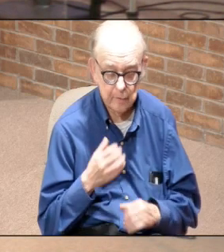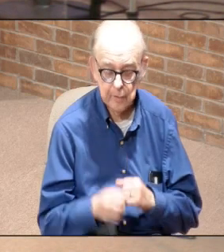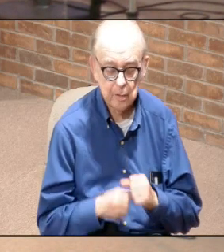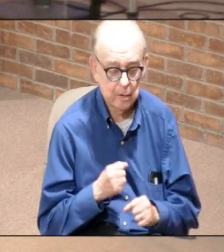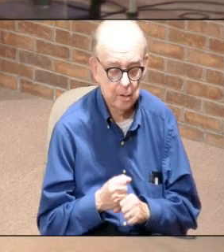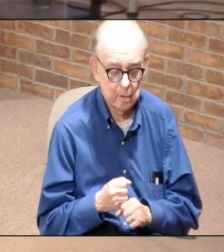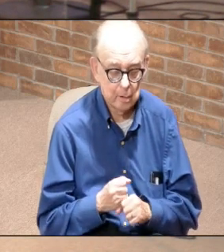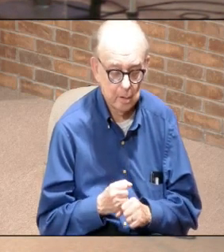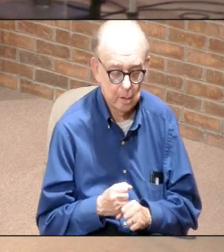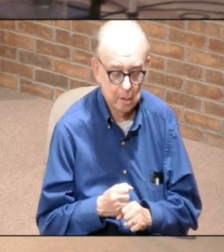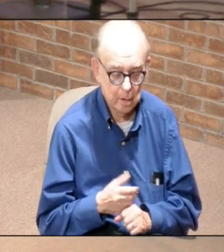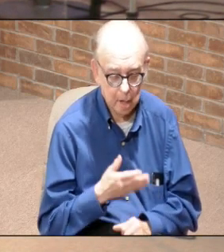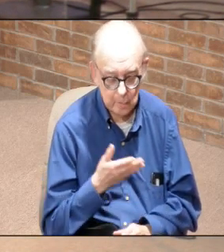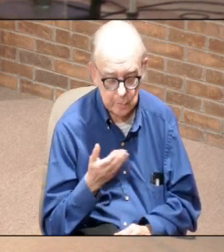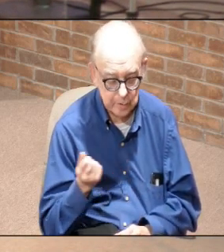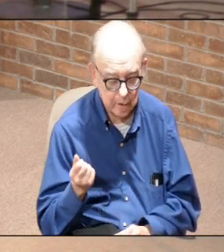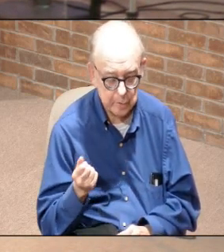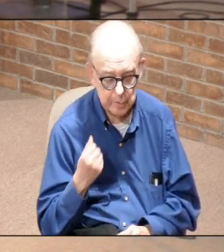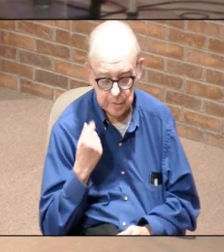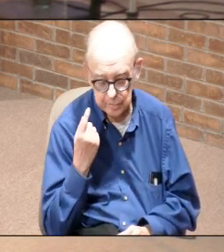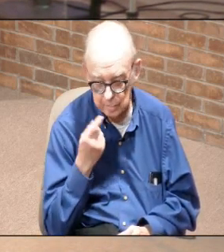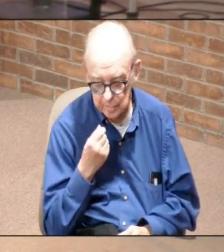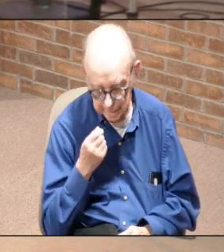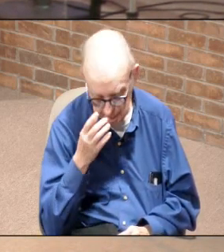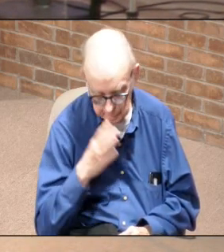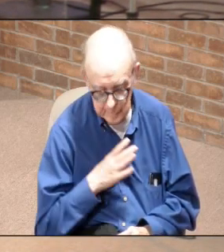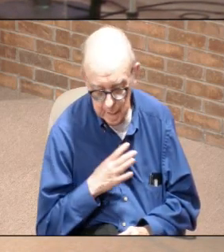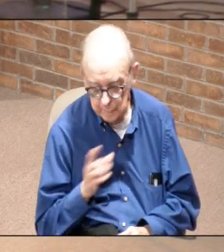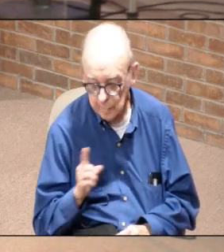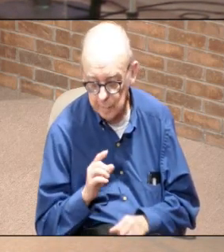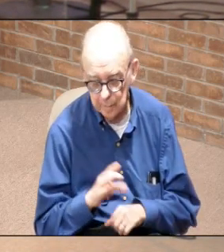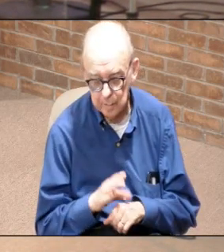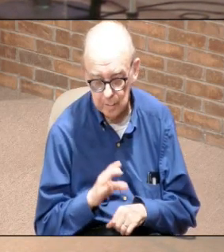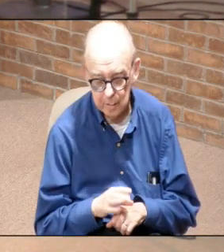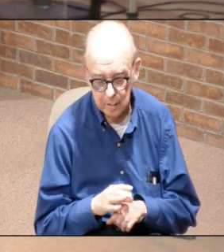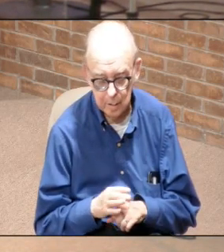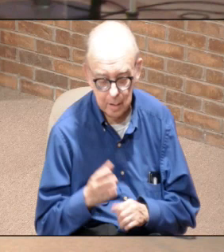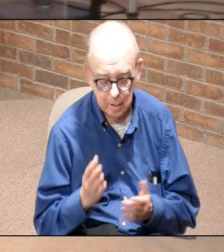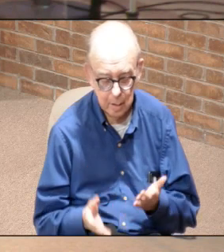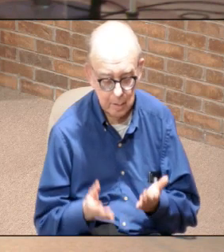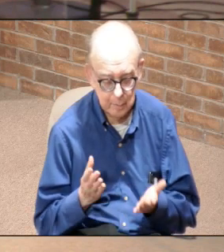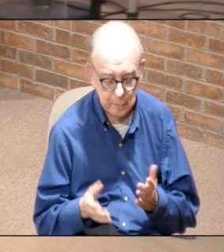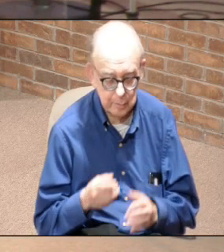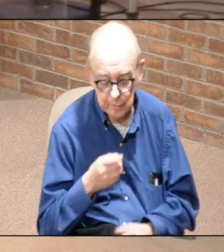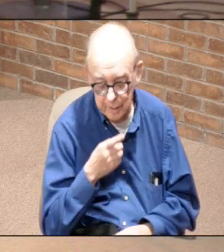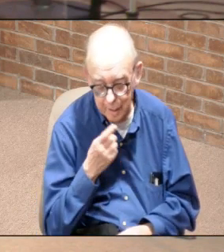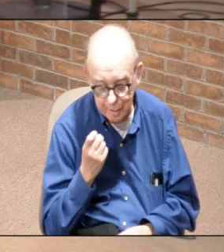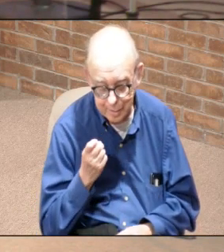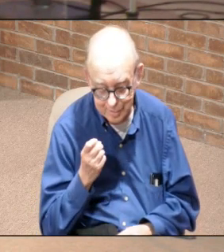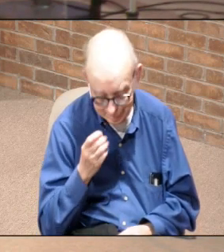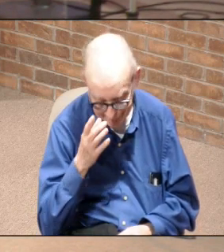I was not the best looking guy in the church. I was probably one of the ugliest.